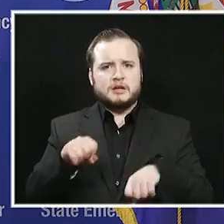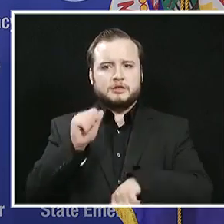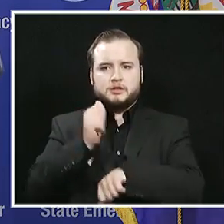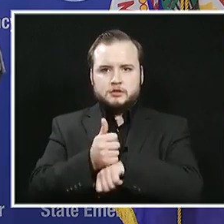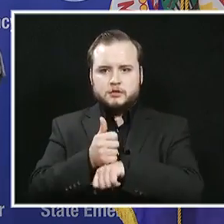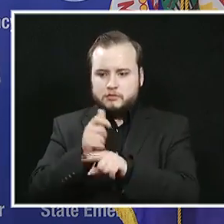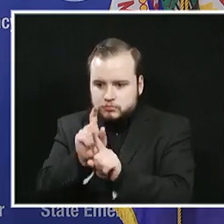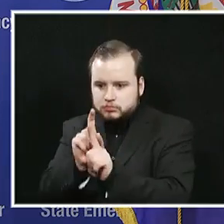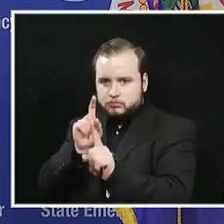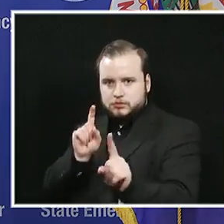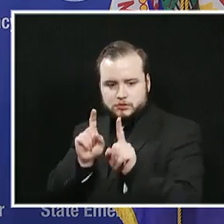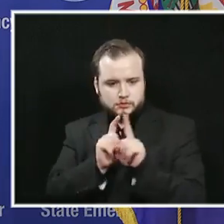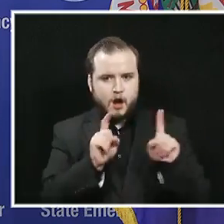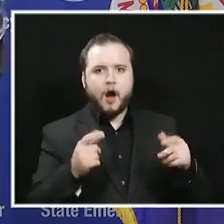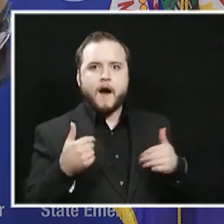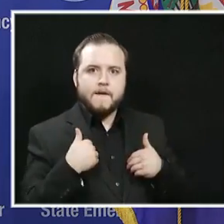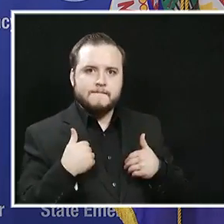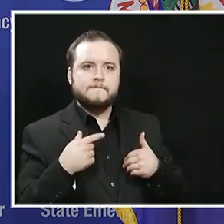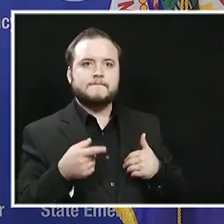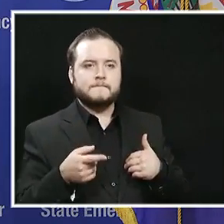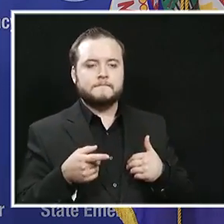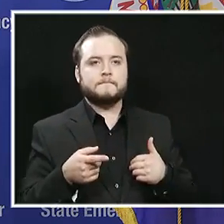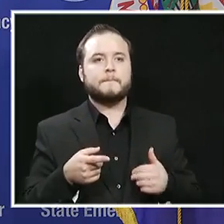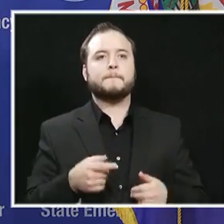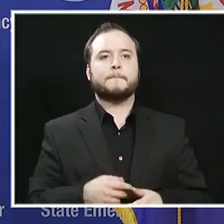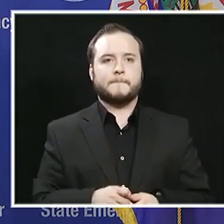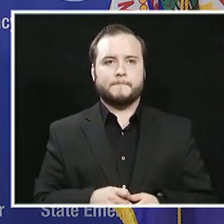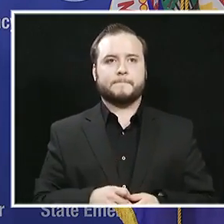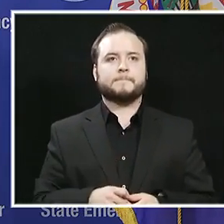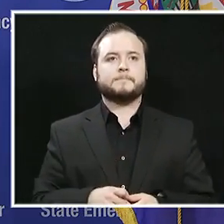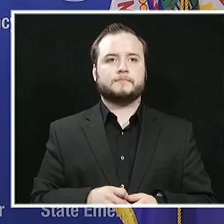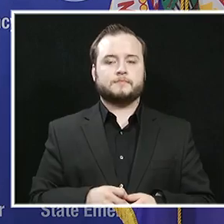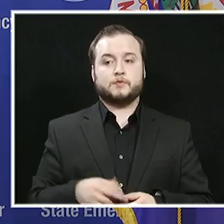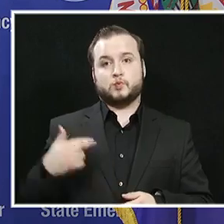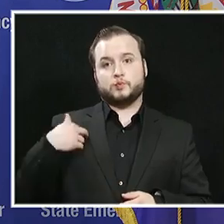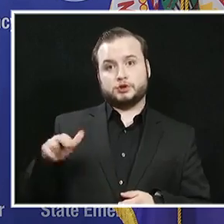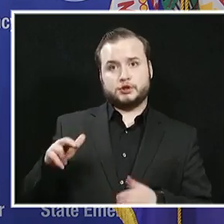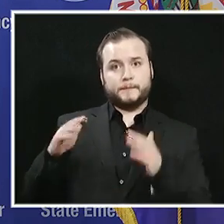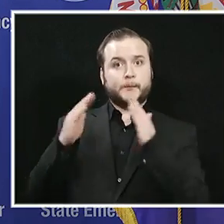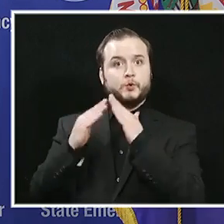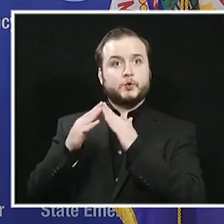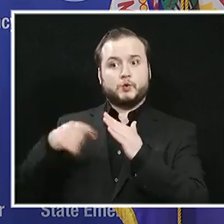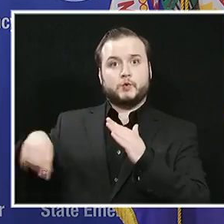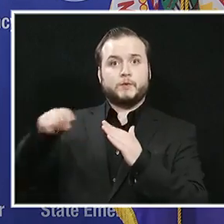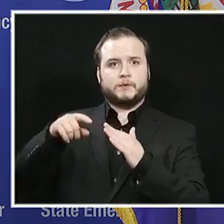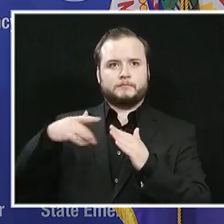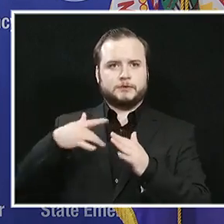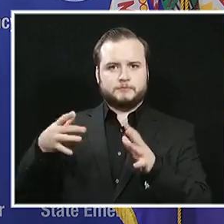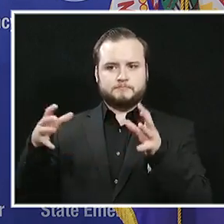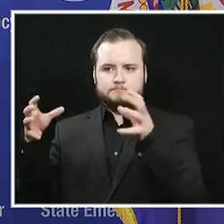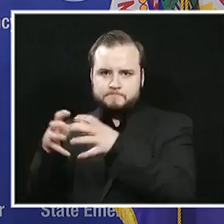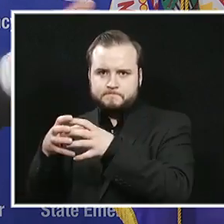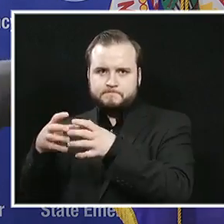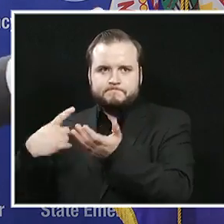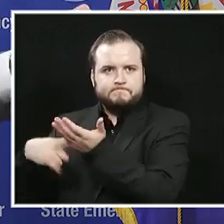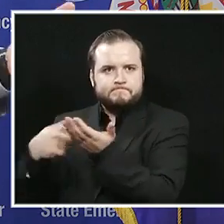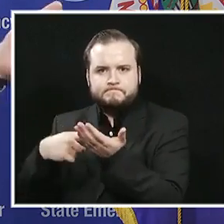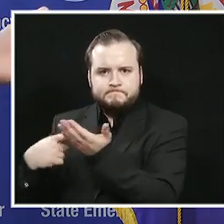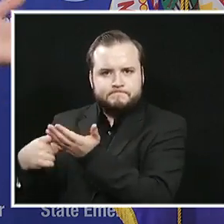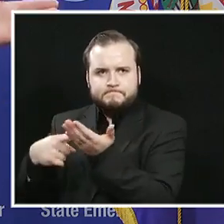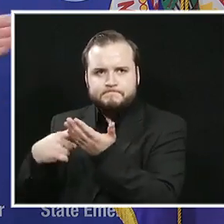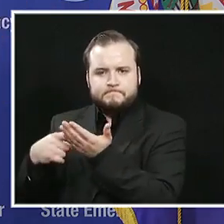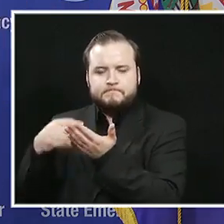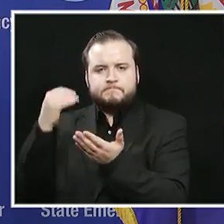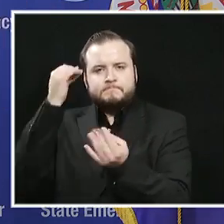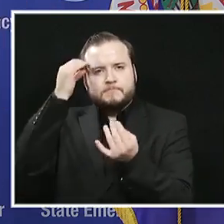that sense of faith community gathered together. And they are thinking through that. And what I'm asking is for them to continue to submit